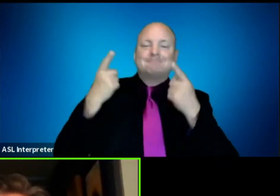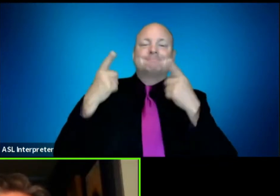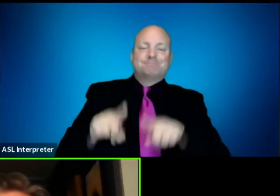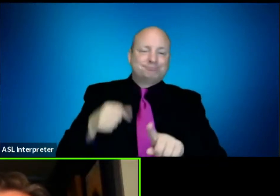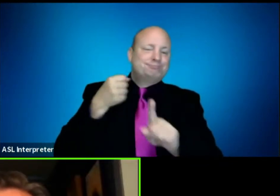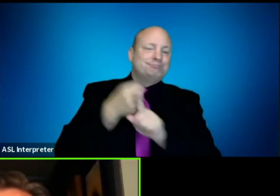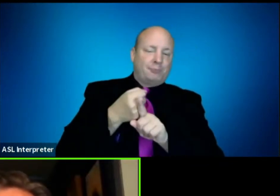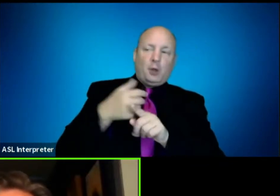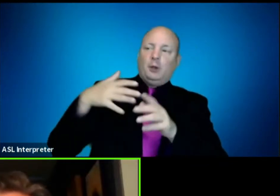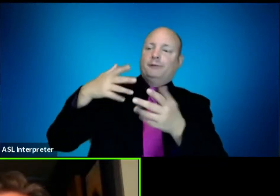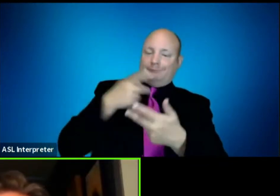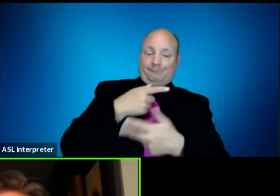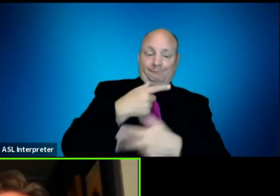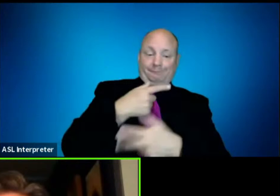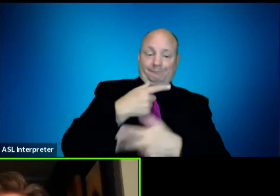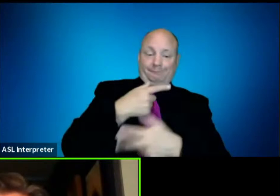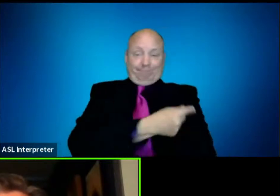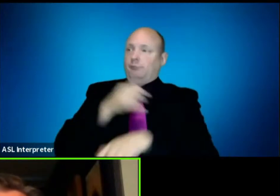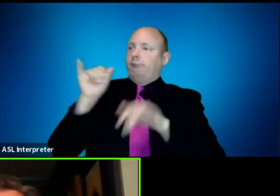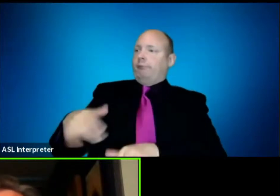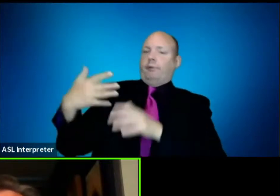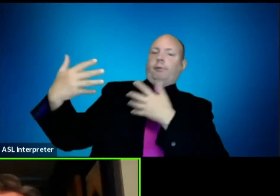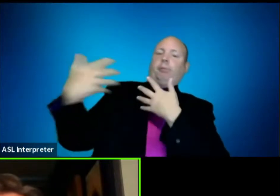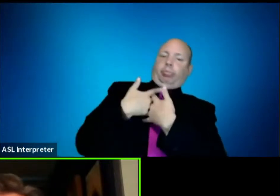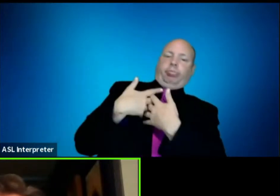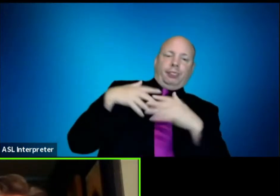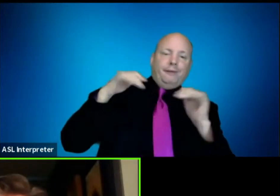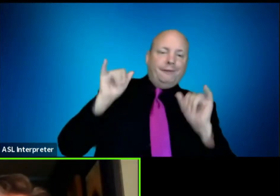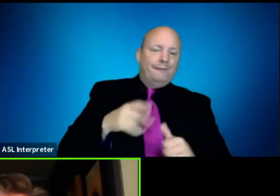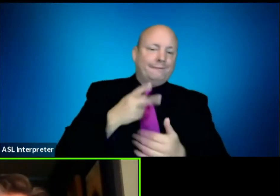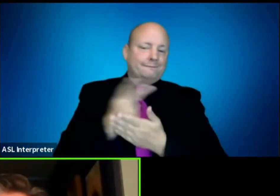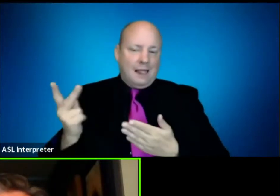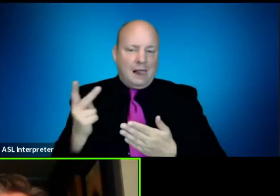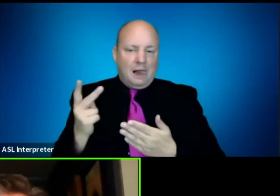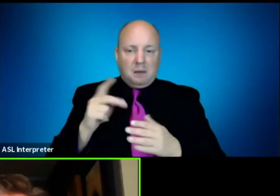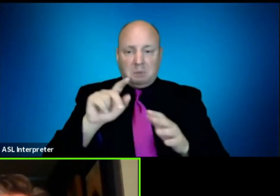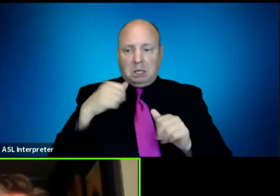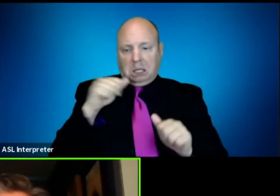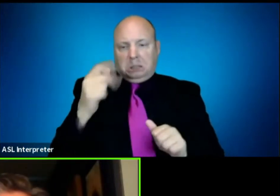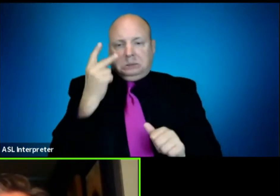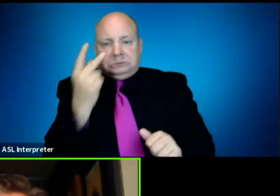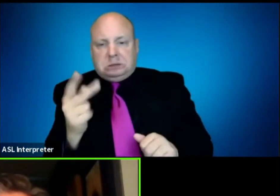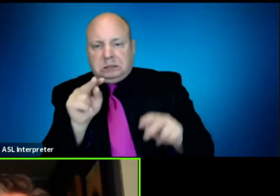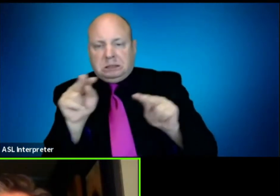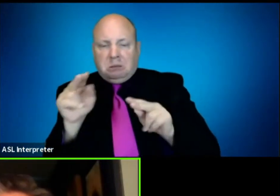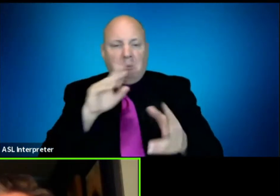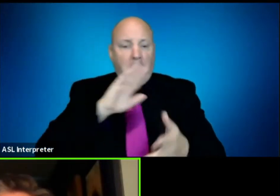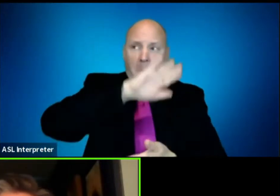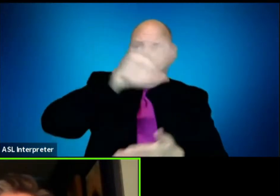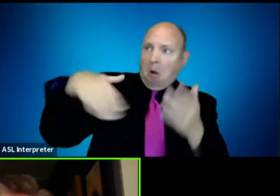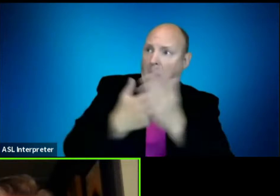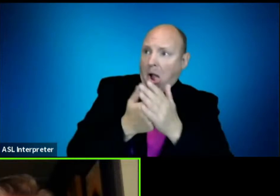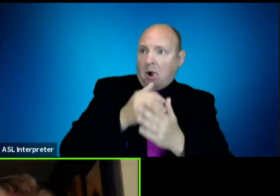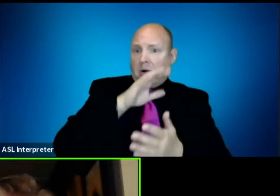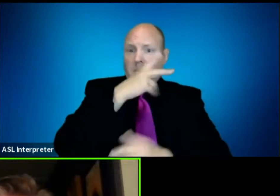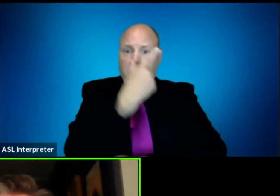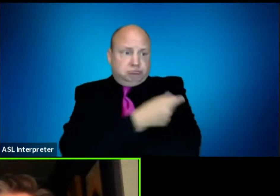2.3 million Oregonians vaccinated. But those folks are having mild symptoms, are much less